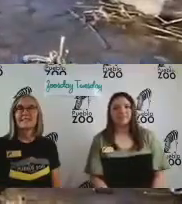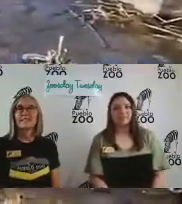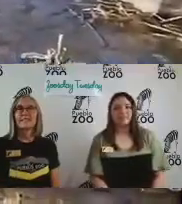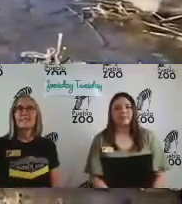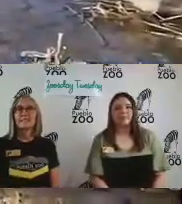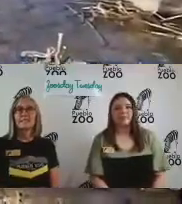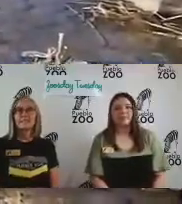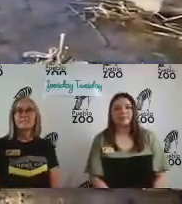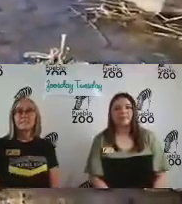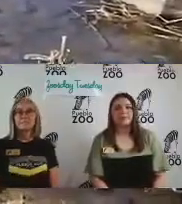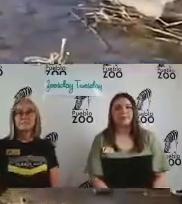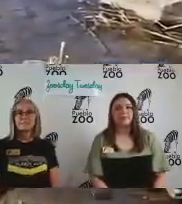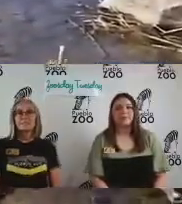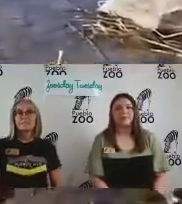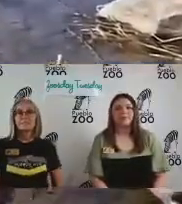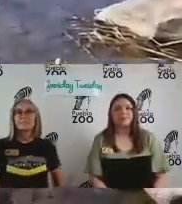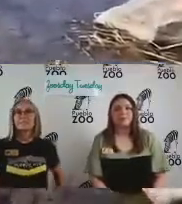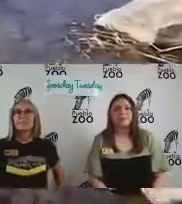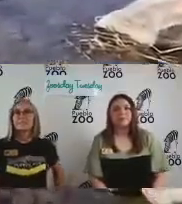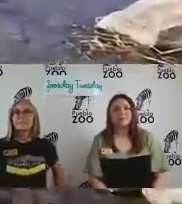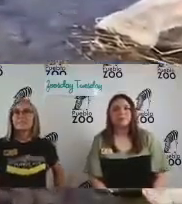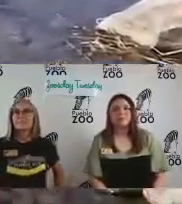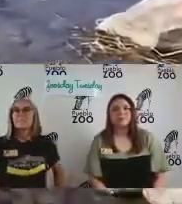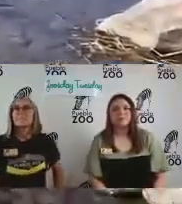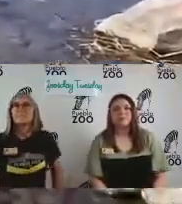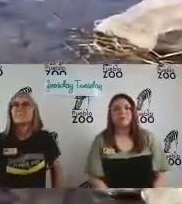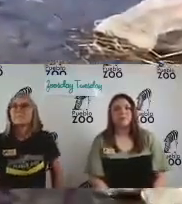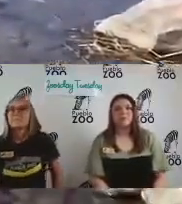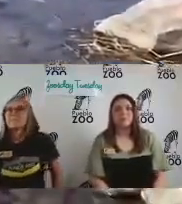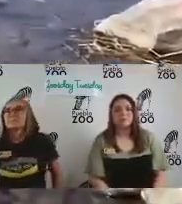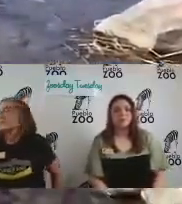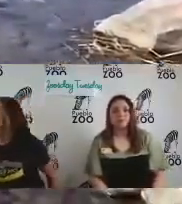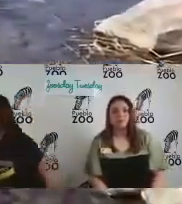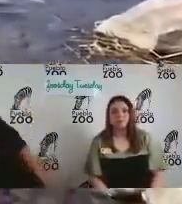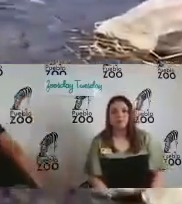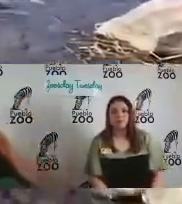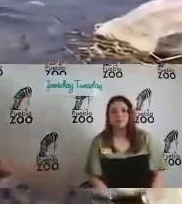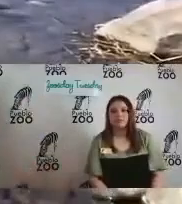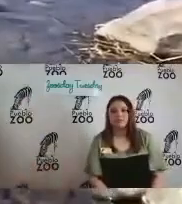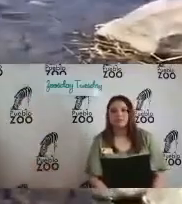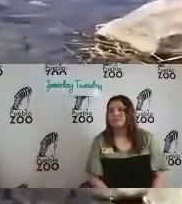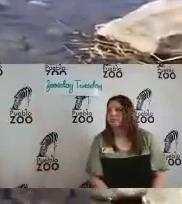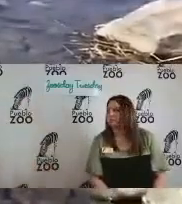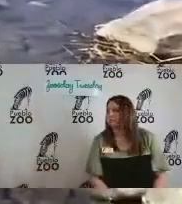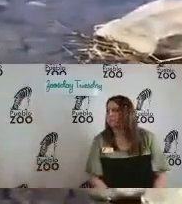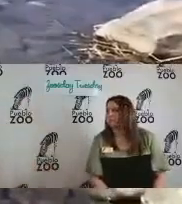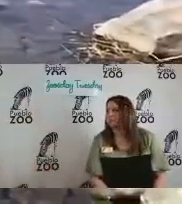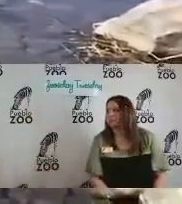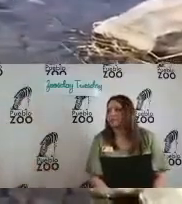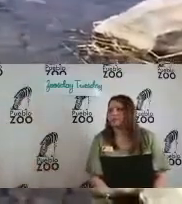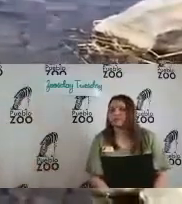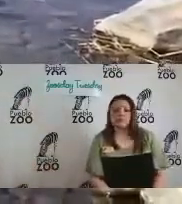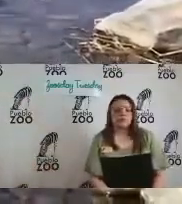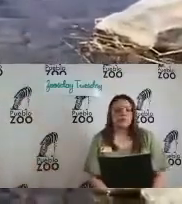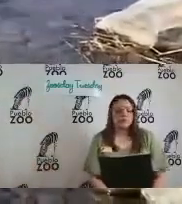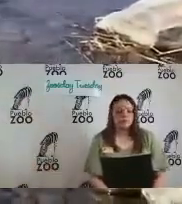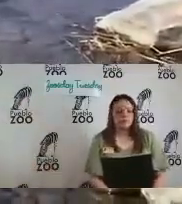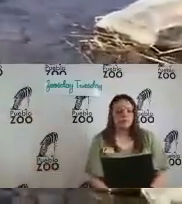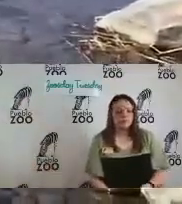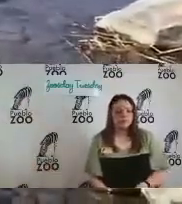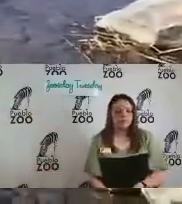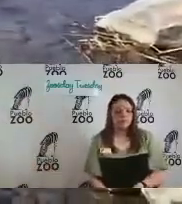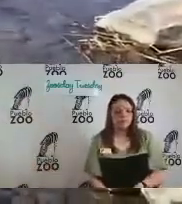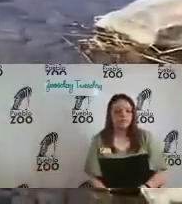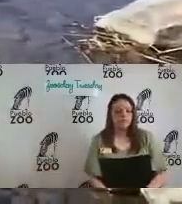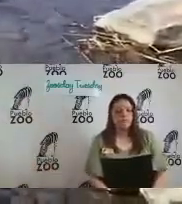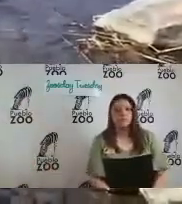This is the Arkansas River. It flows through Pueblo County. All the rain that falls in the area around Pueblo gets washed into